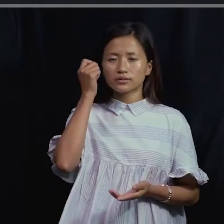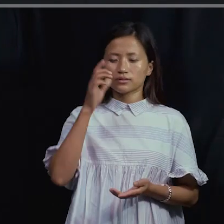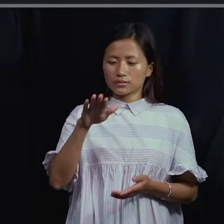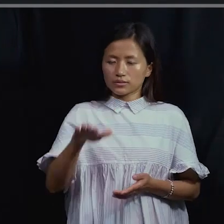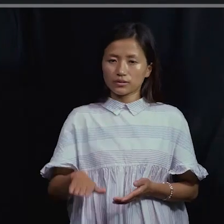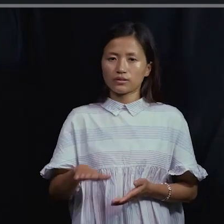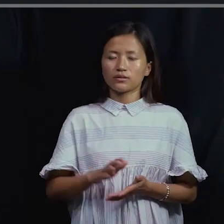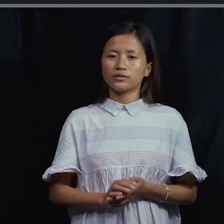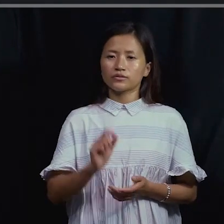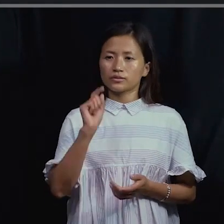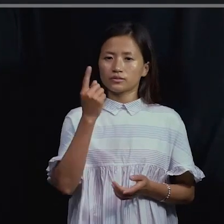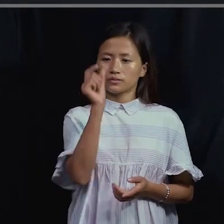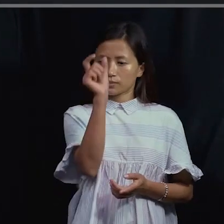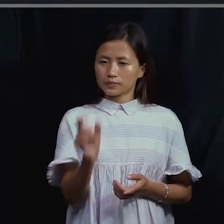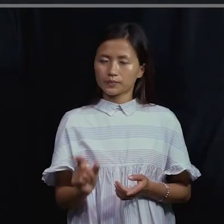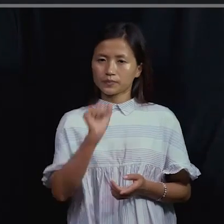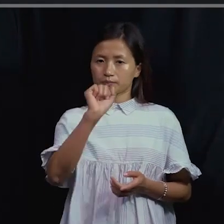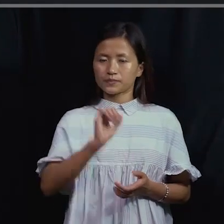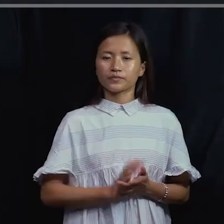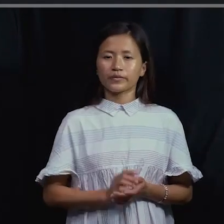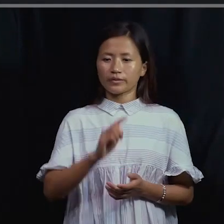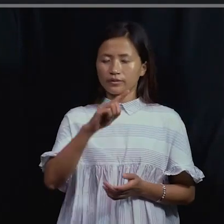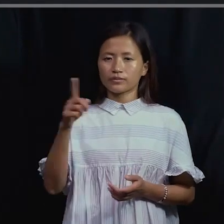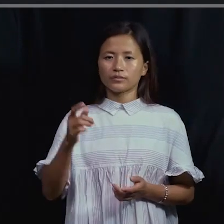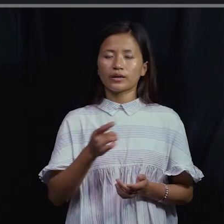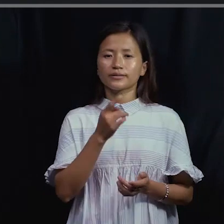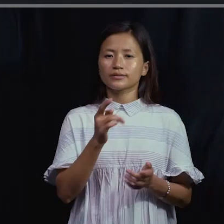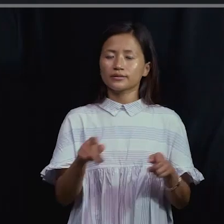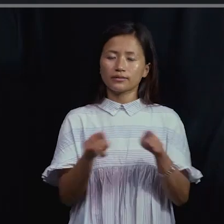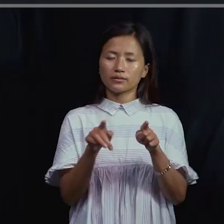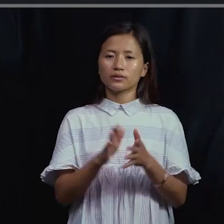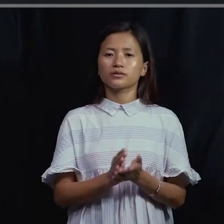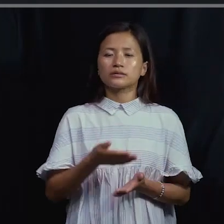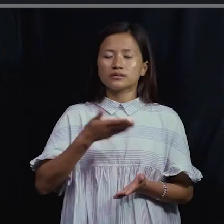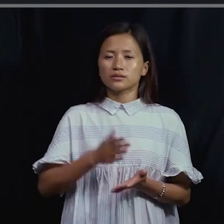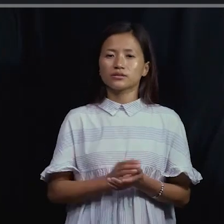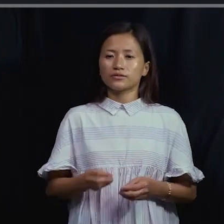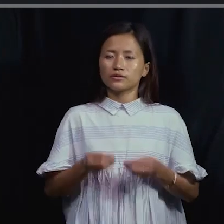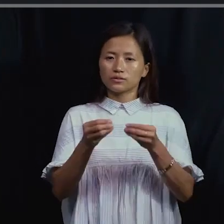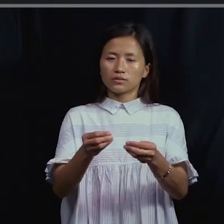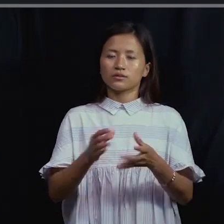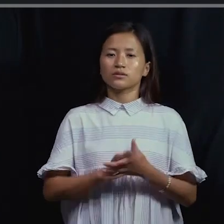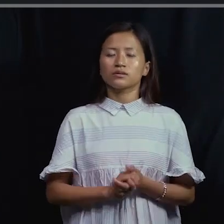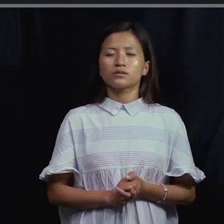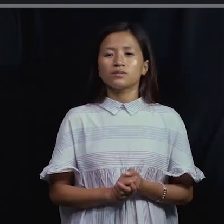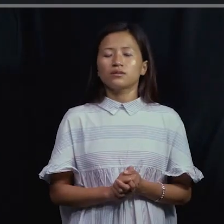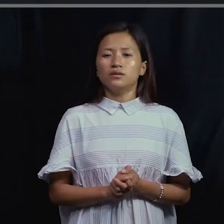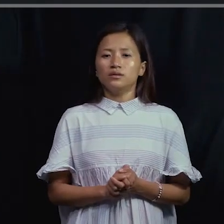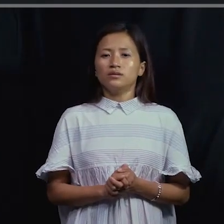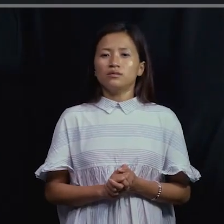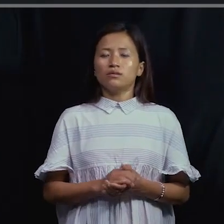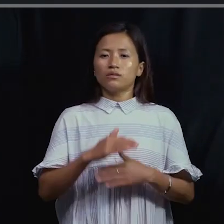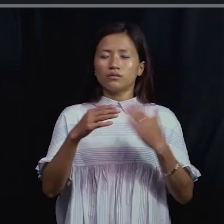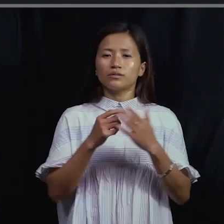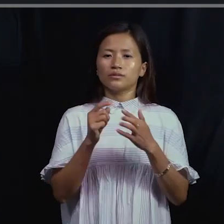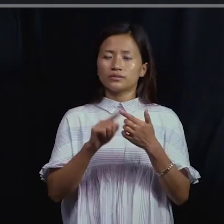child or the individual so that the right kind of education can be given to you, okay? So after studying all this, the